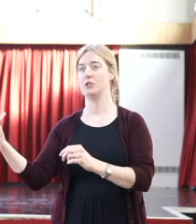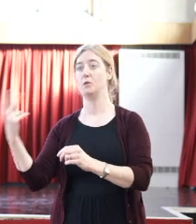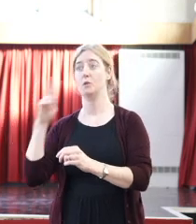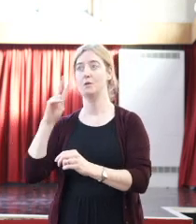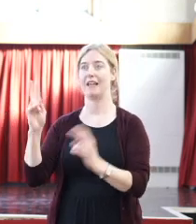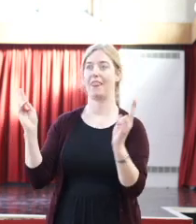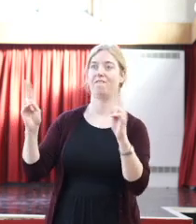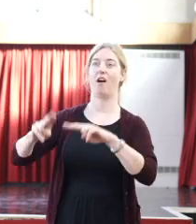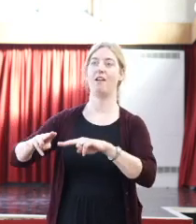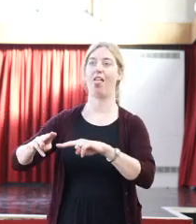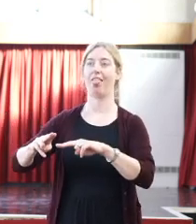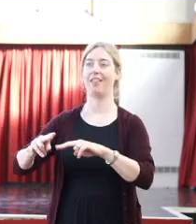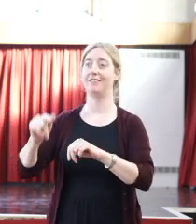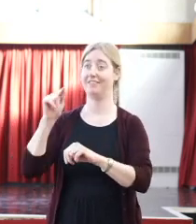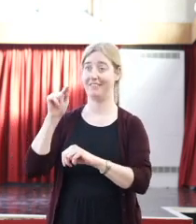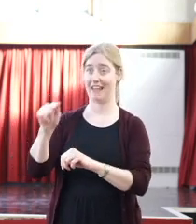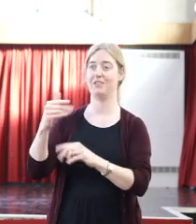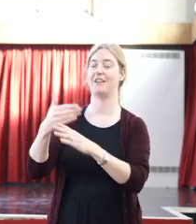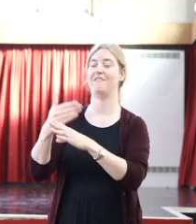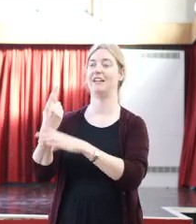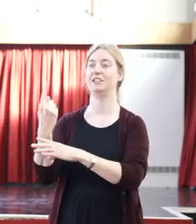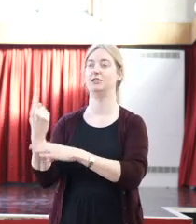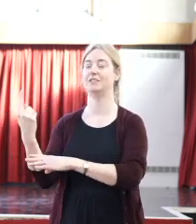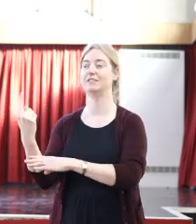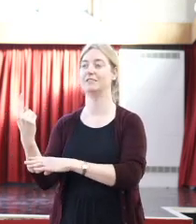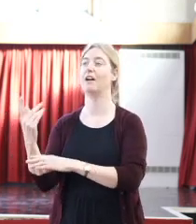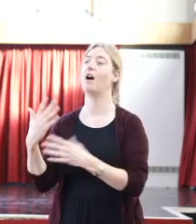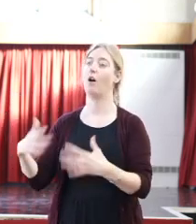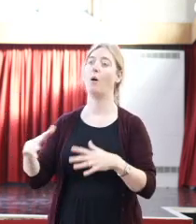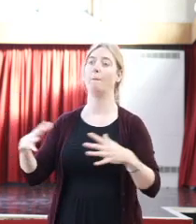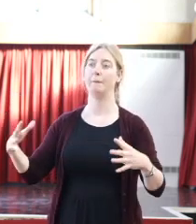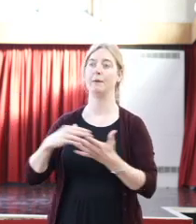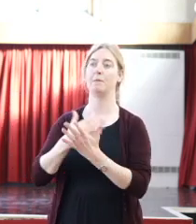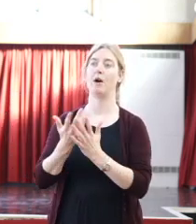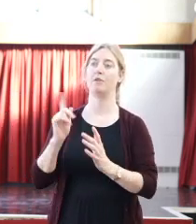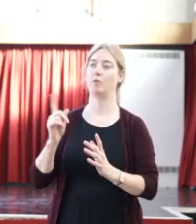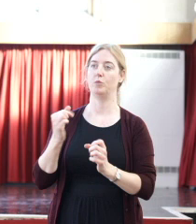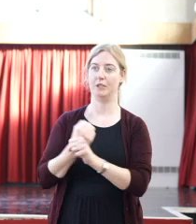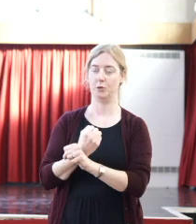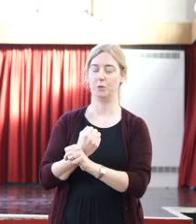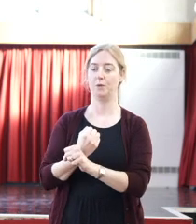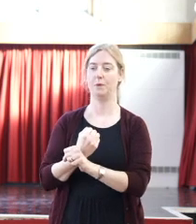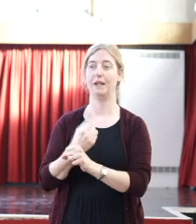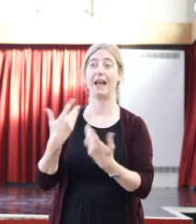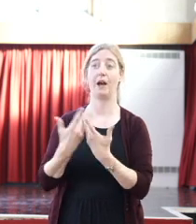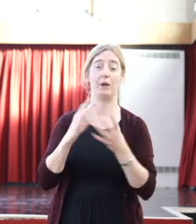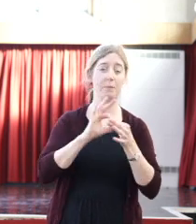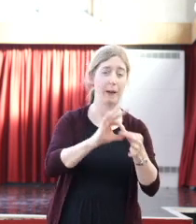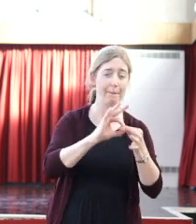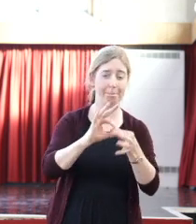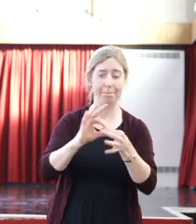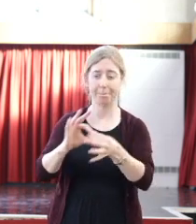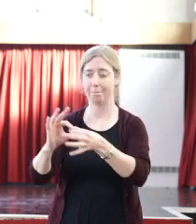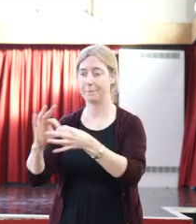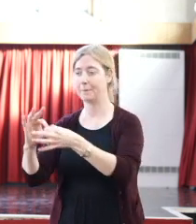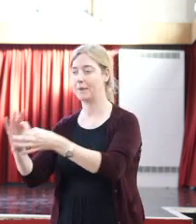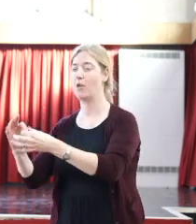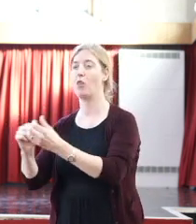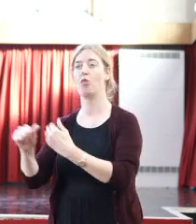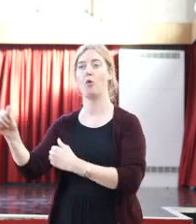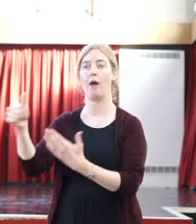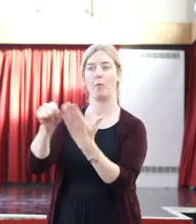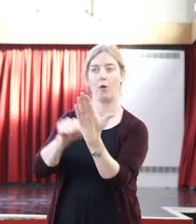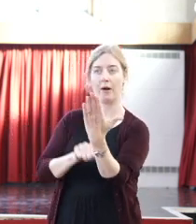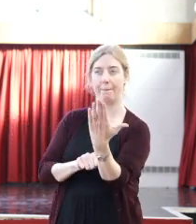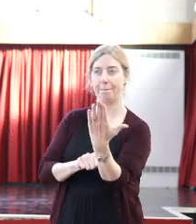These vocational events are a huge part of how we retain and engage participants in our programs,